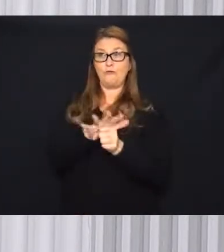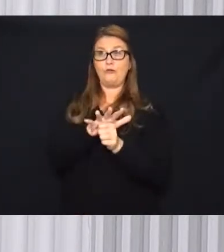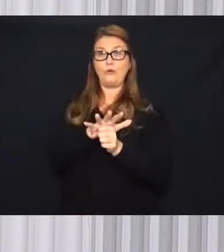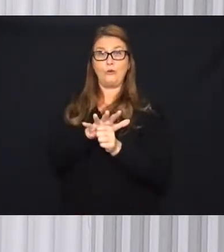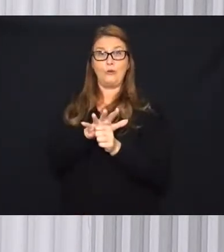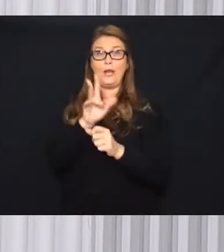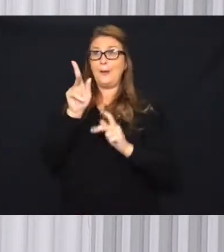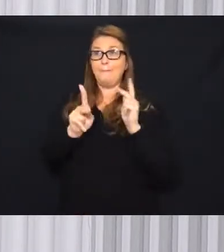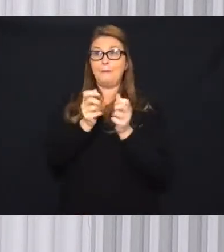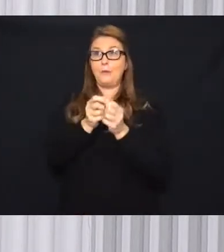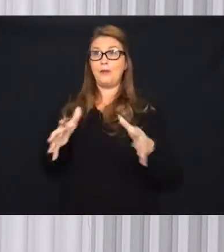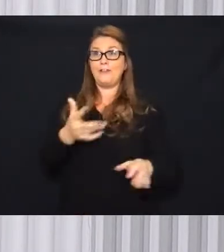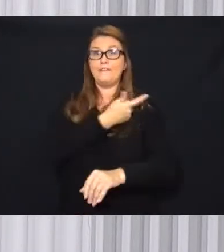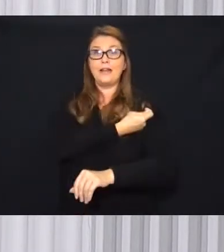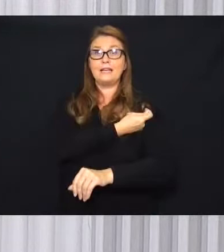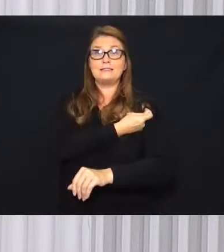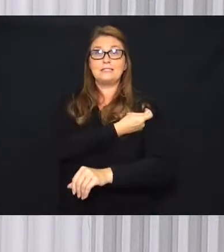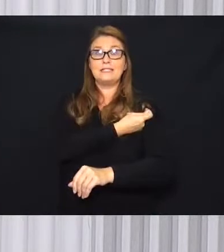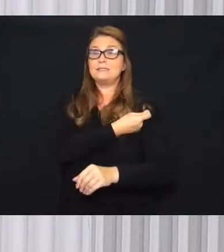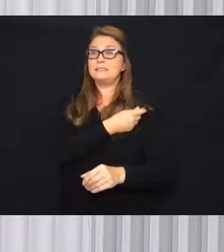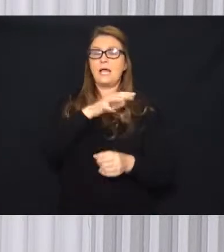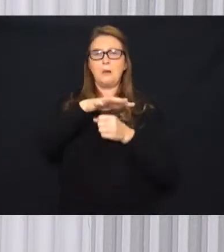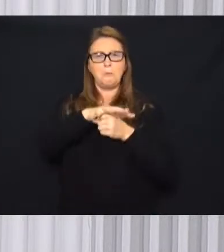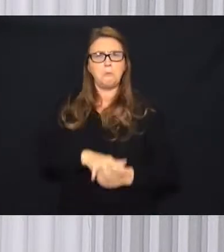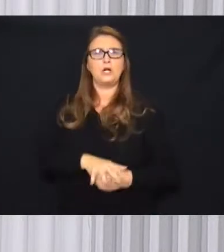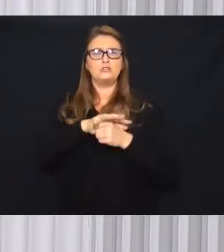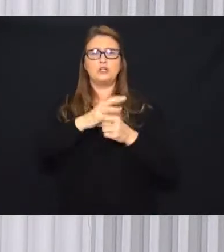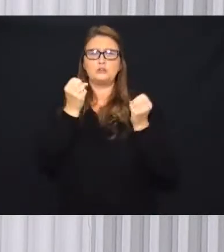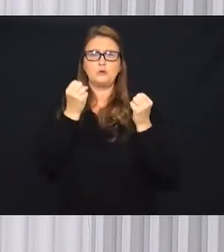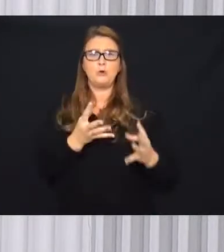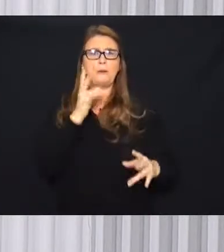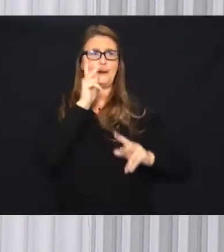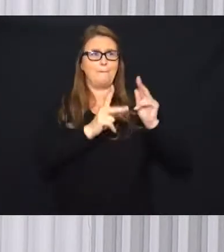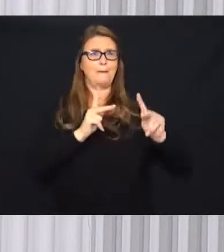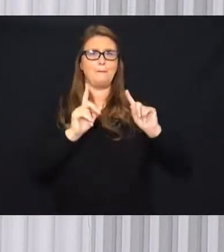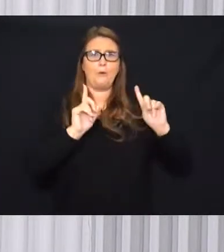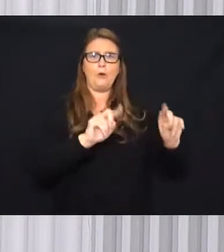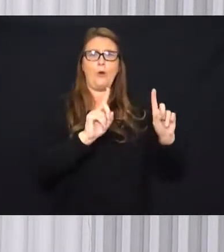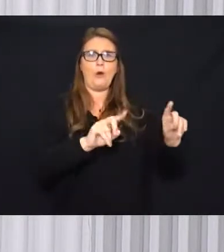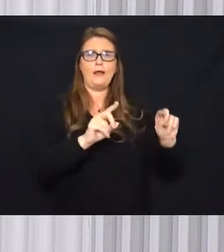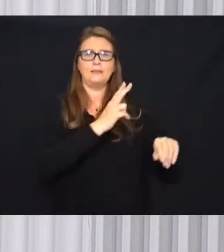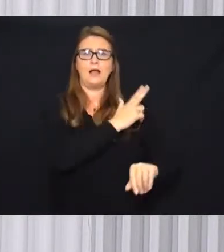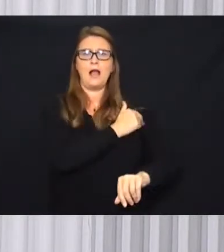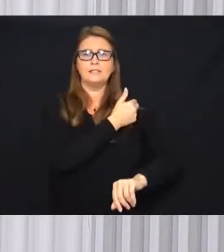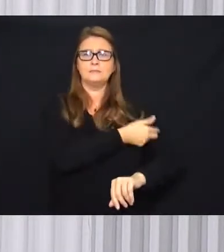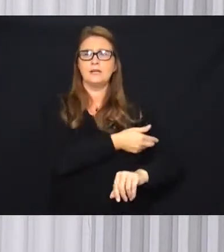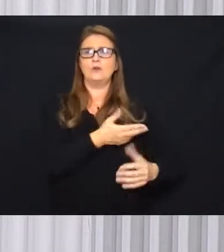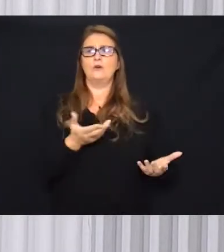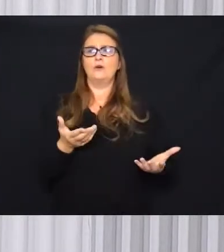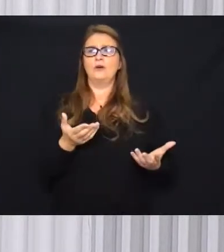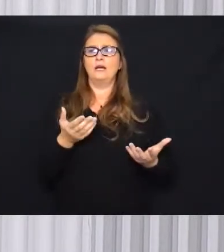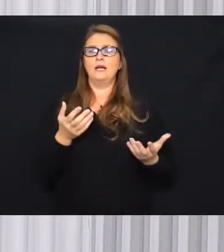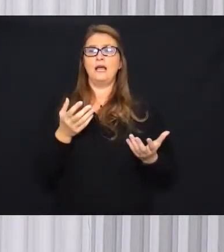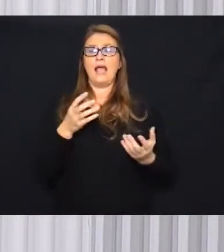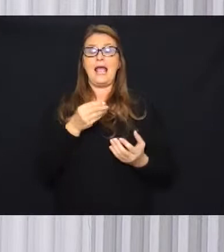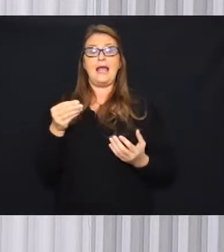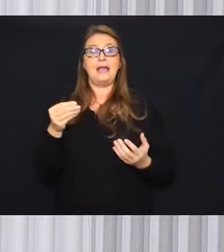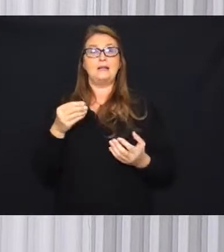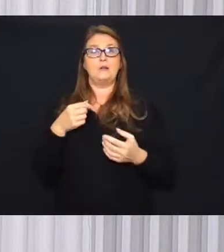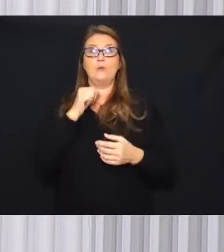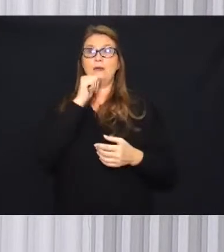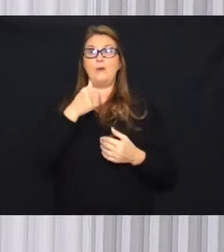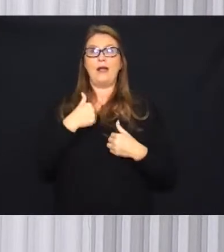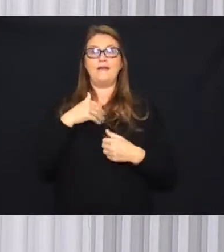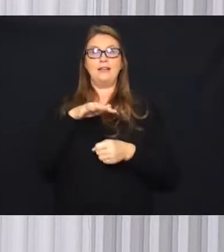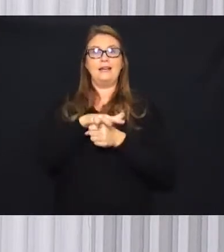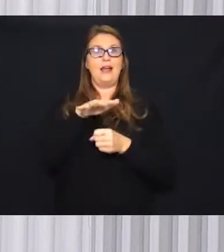are unvaccinated are putting significant pressure on our hospital and our medical staff, as well as making the